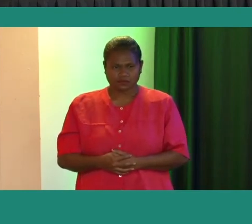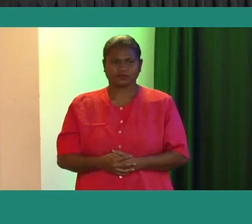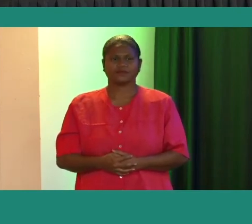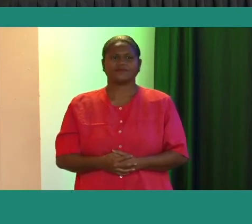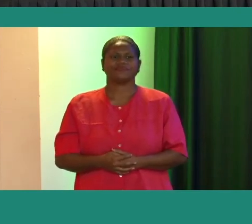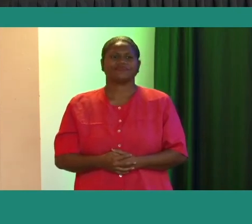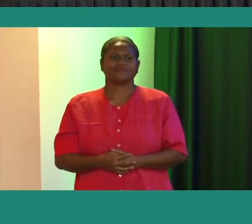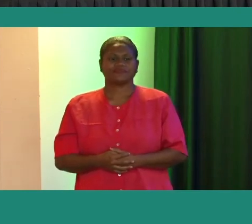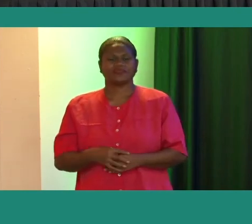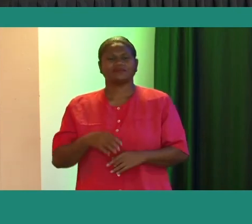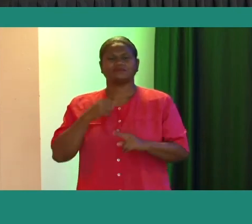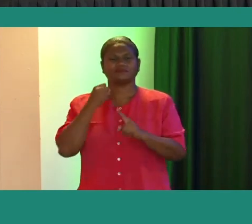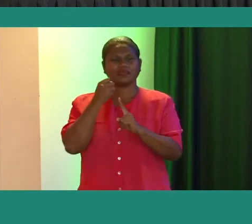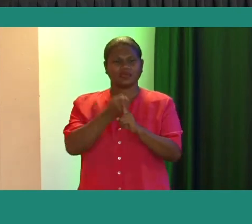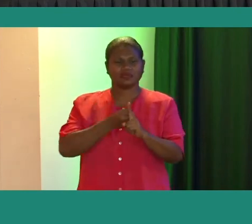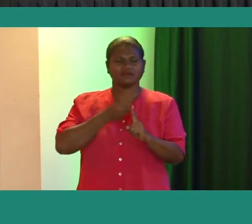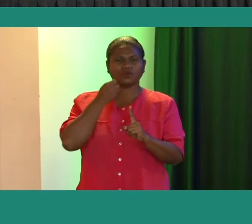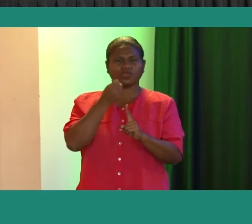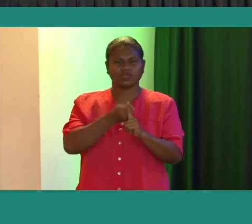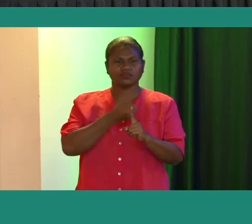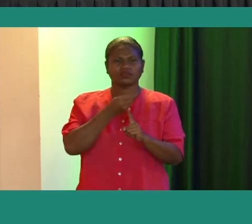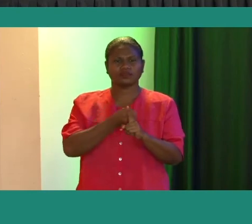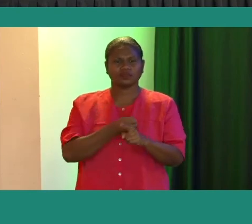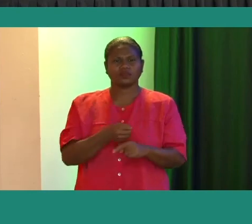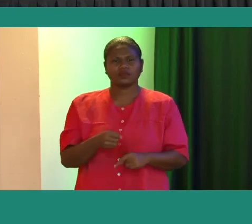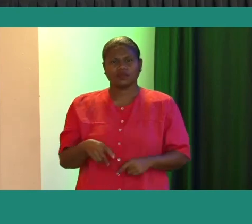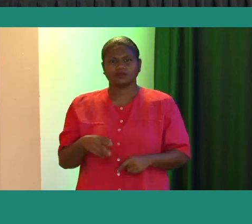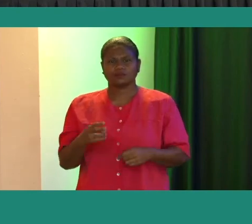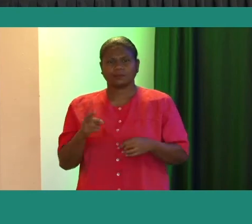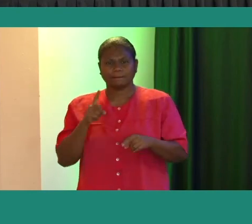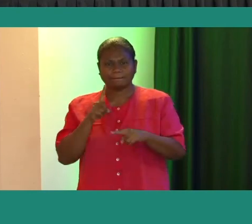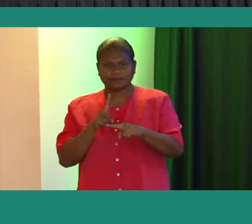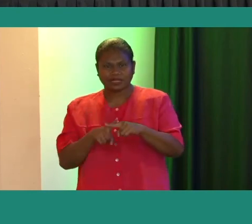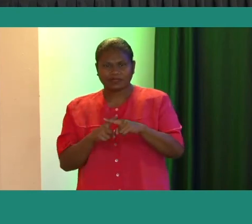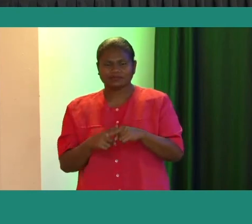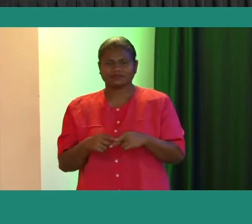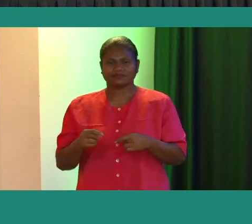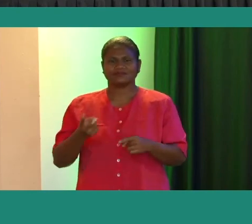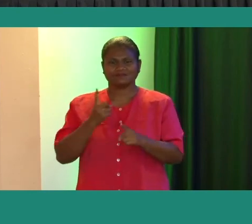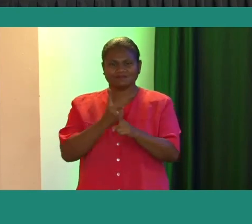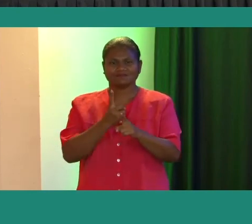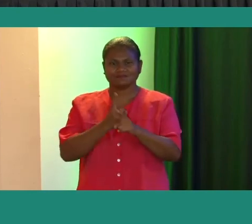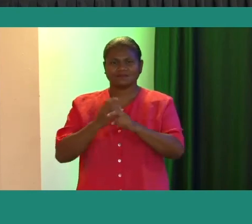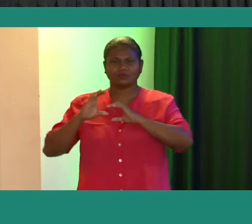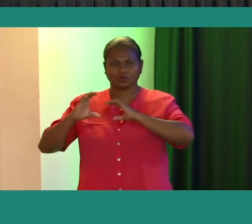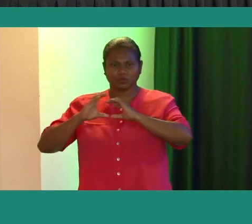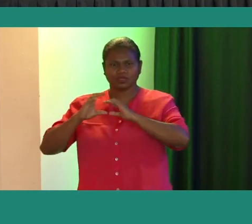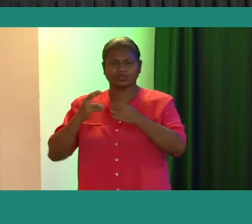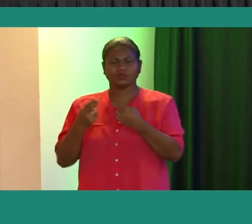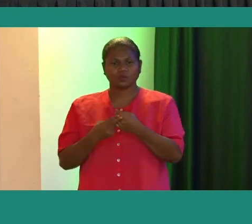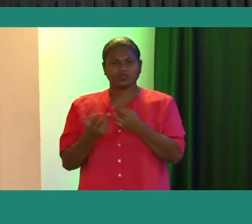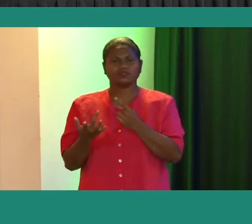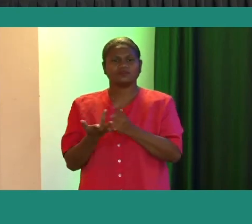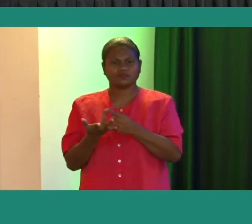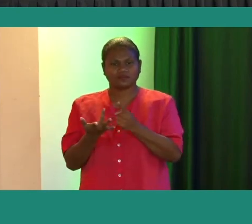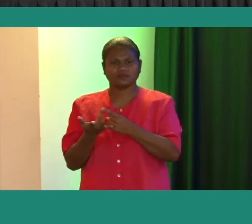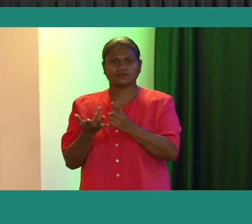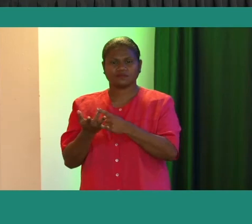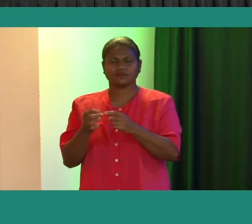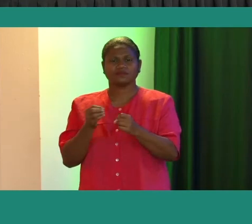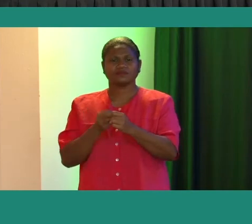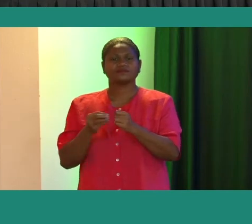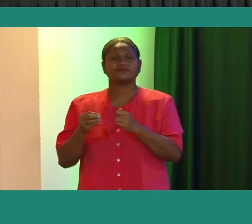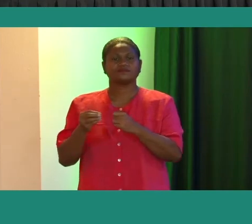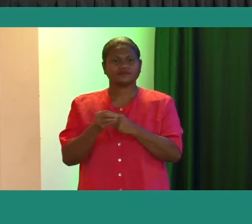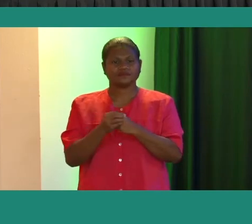conversation with agencies, we have seen women going into middle to senior